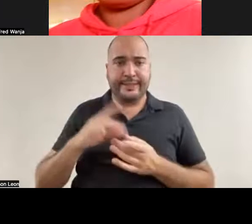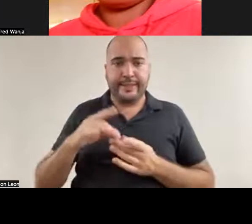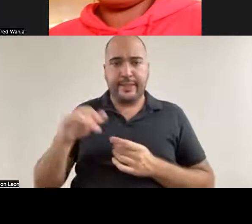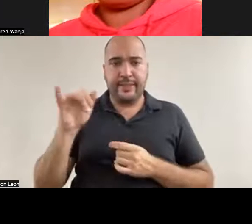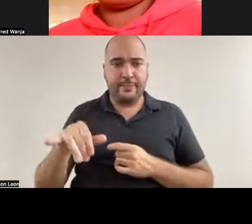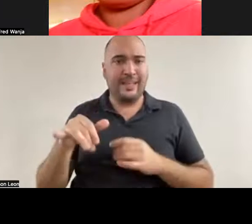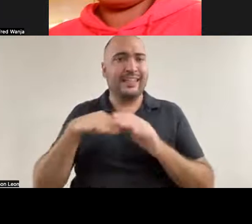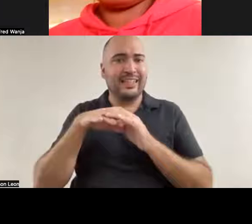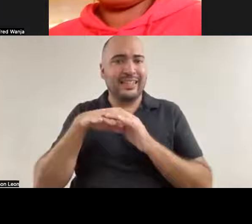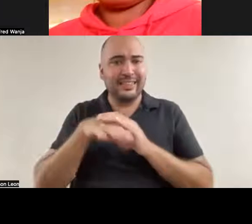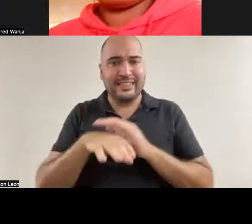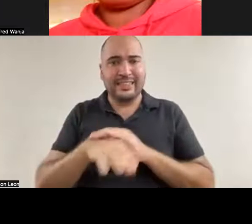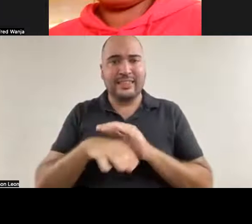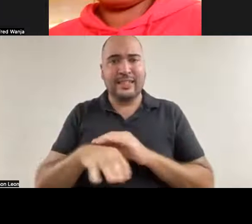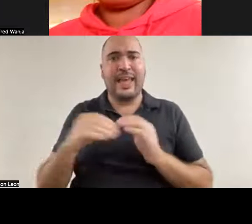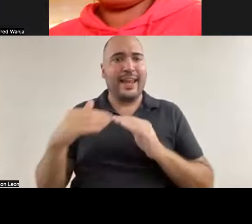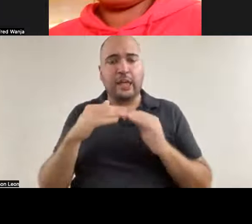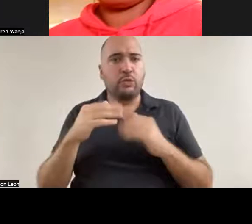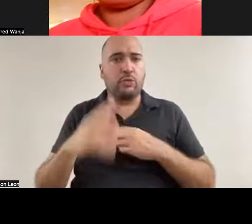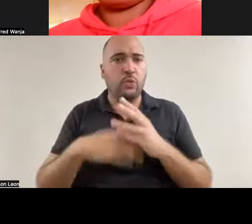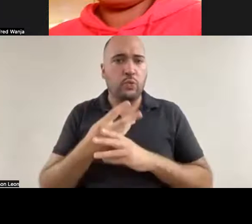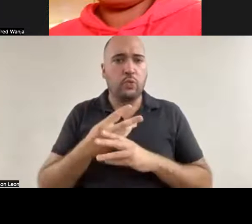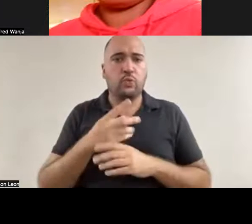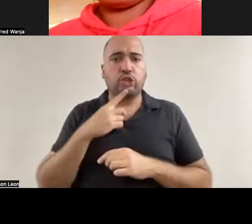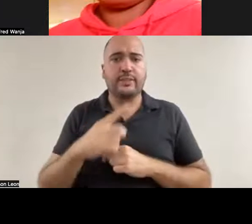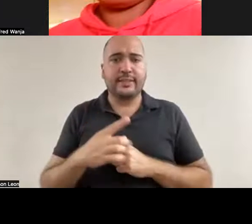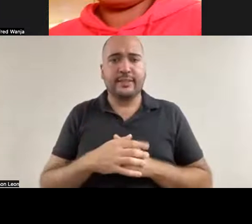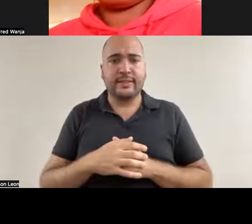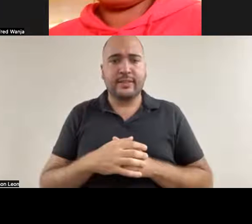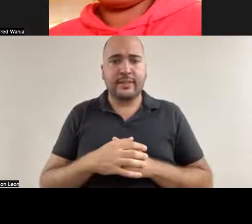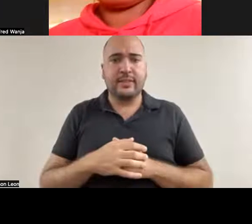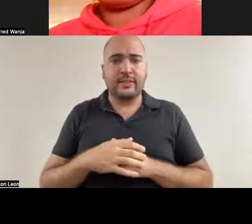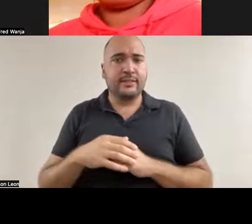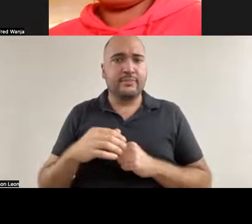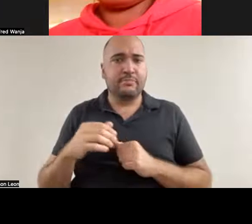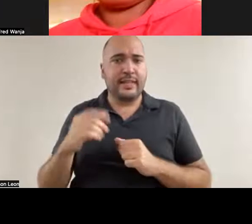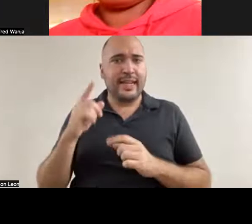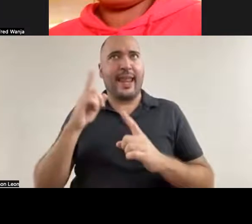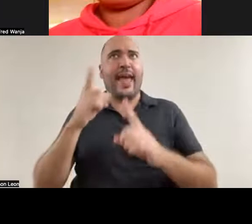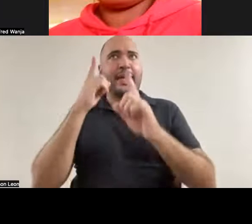an accessible and equitable world is an ideal.